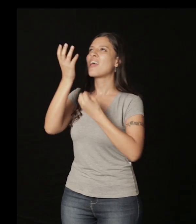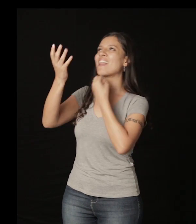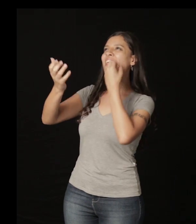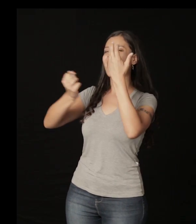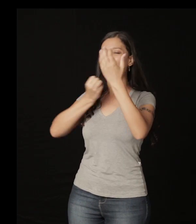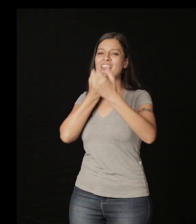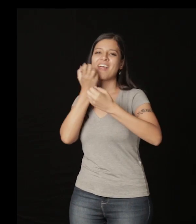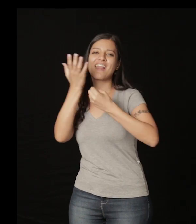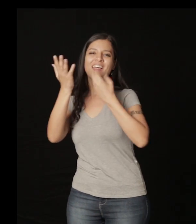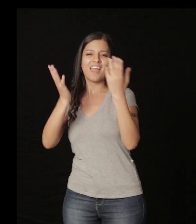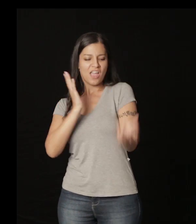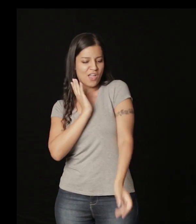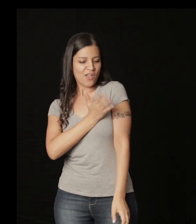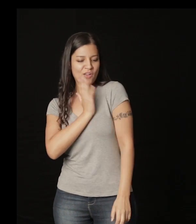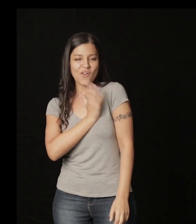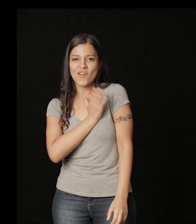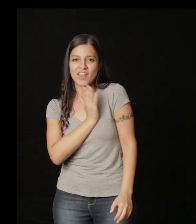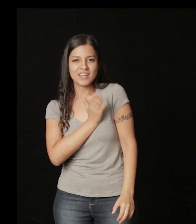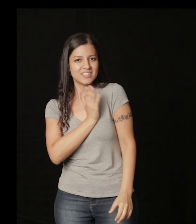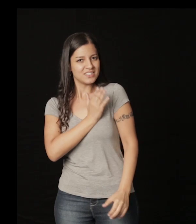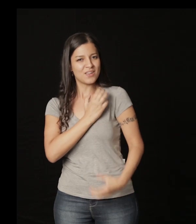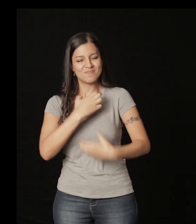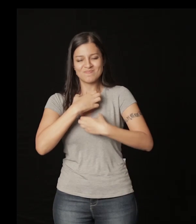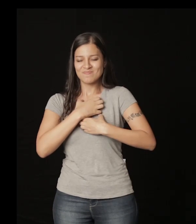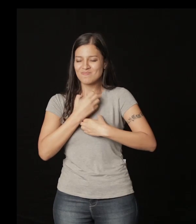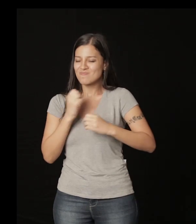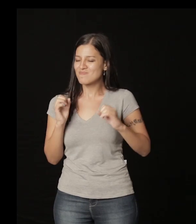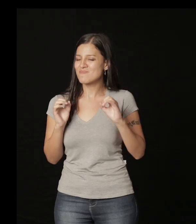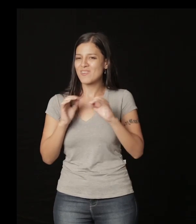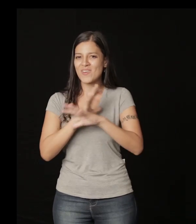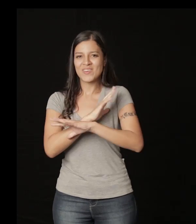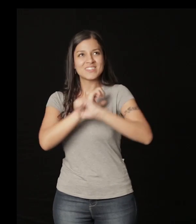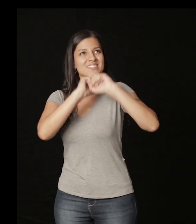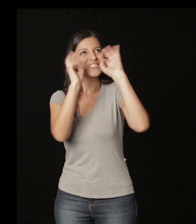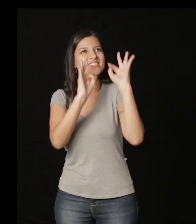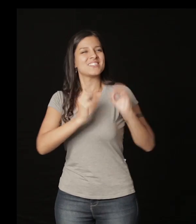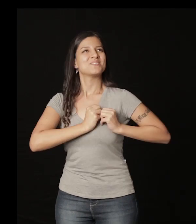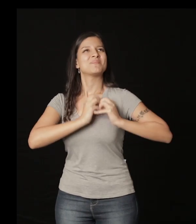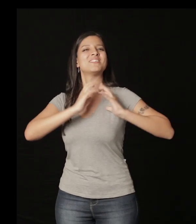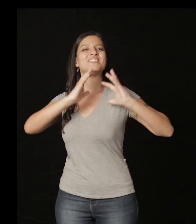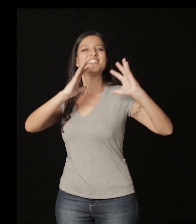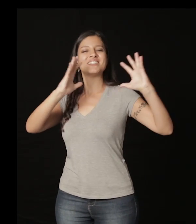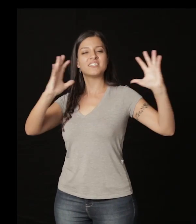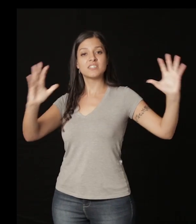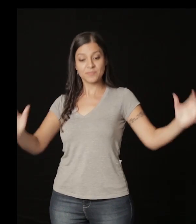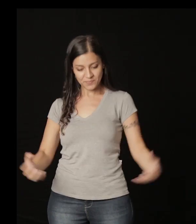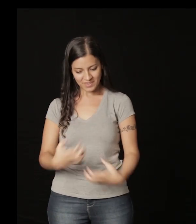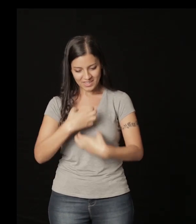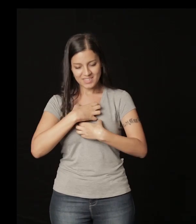my heart is ready to burst, 'cause